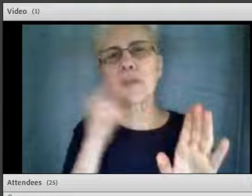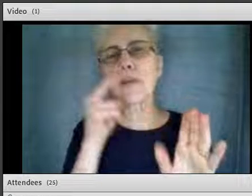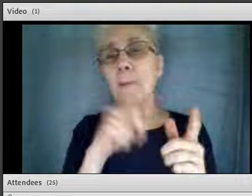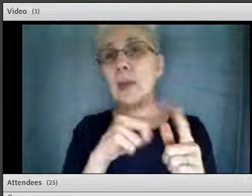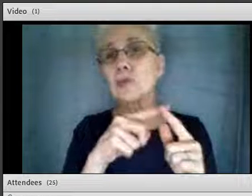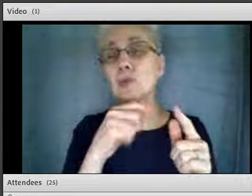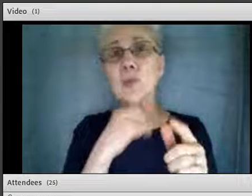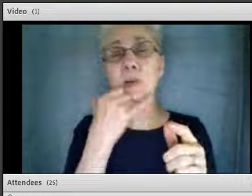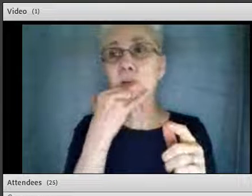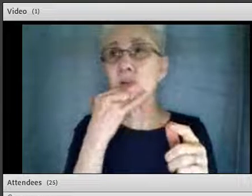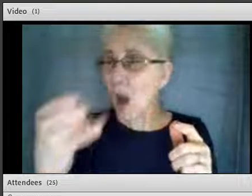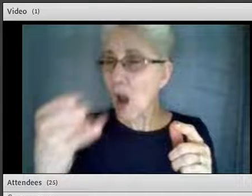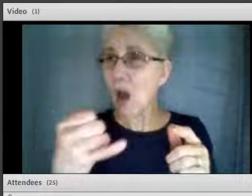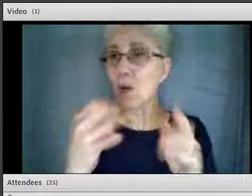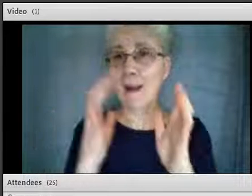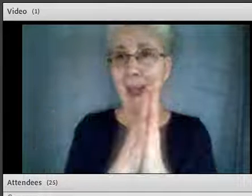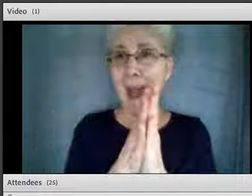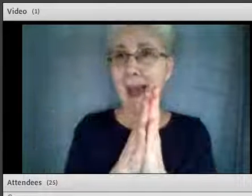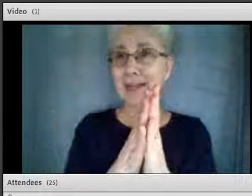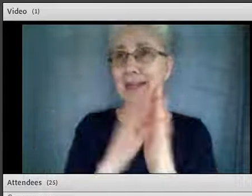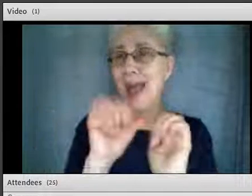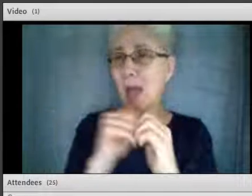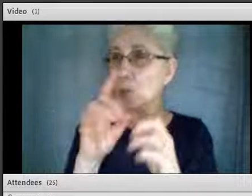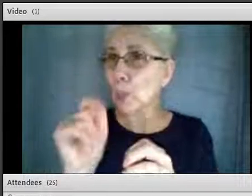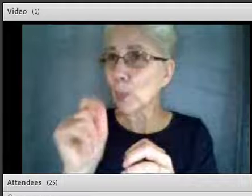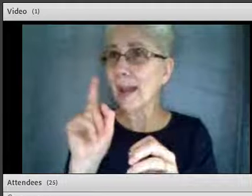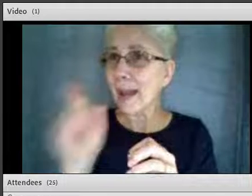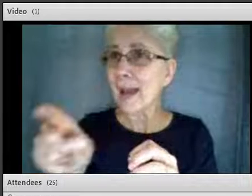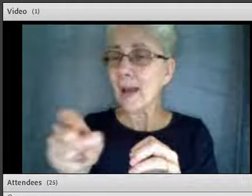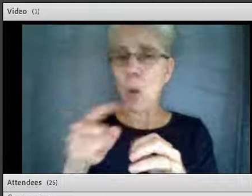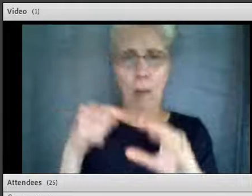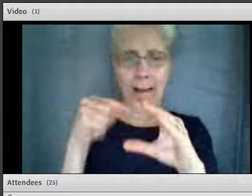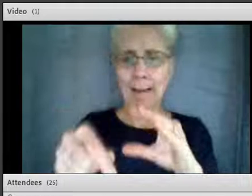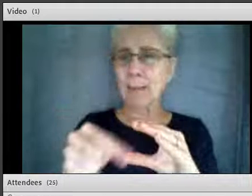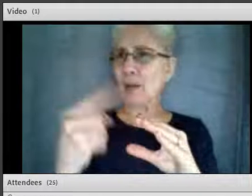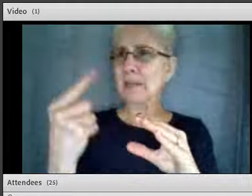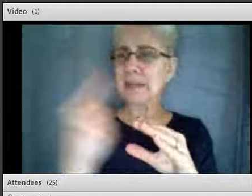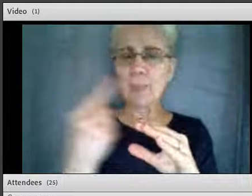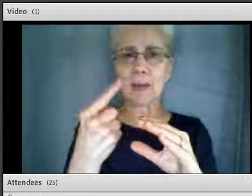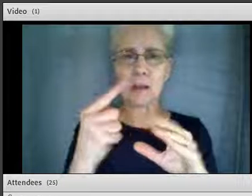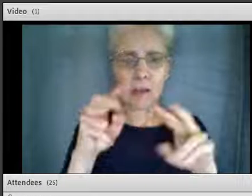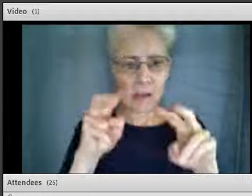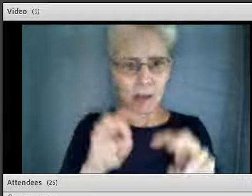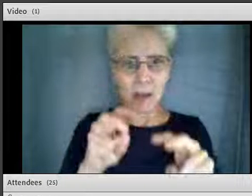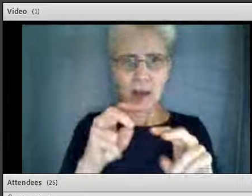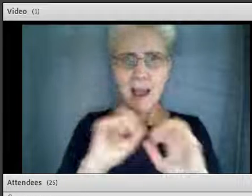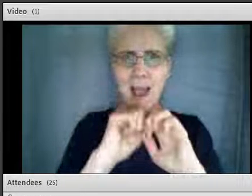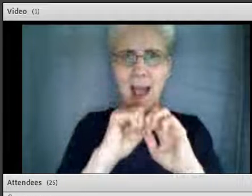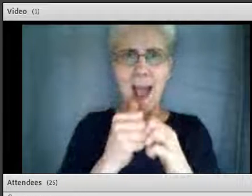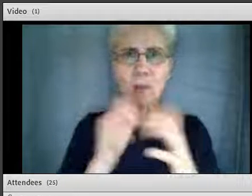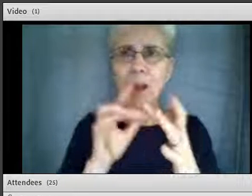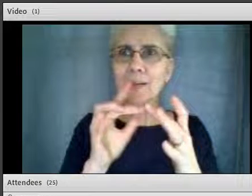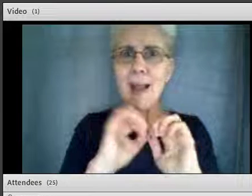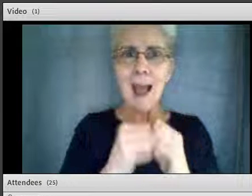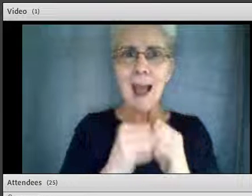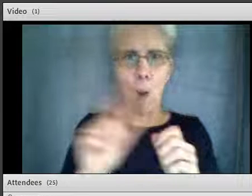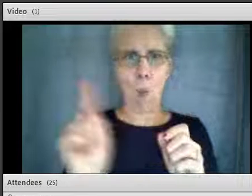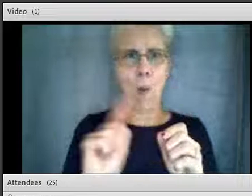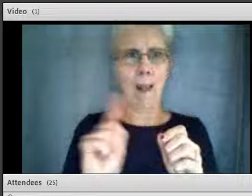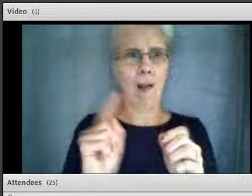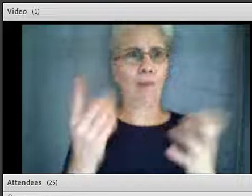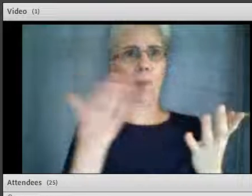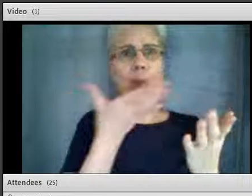how to do it, or email them or something, and you can't figure out how to contact their help. It just puts your